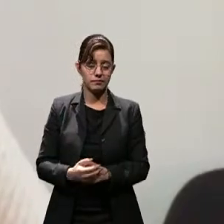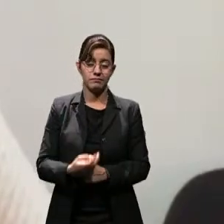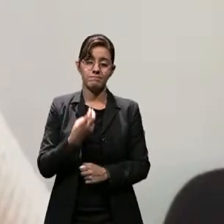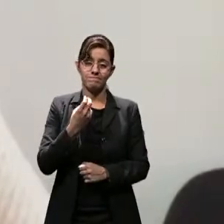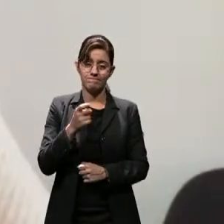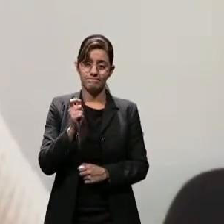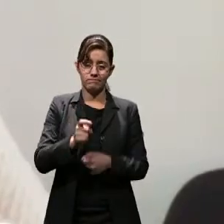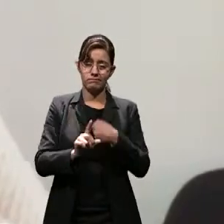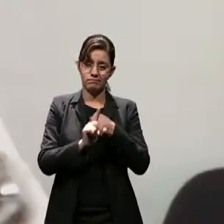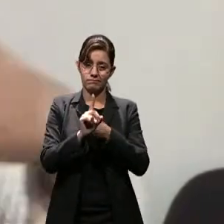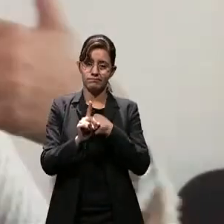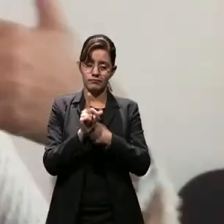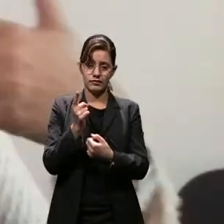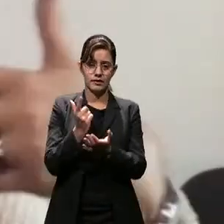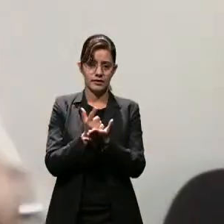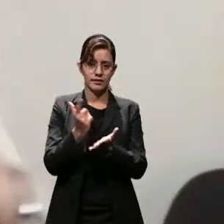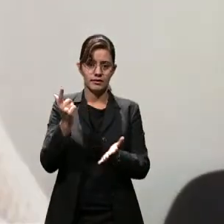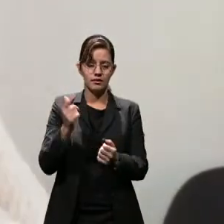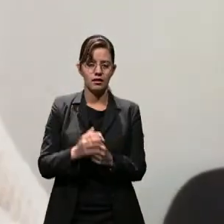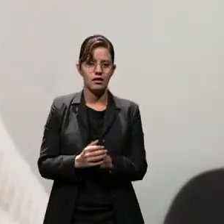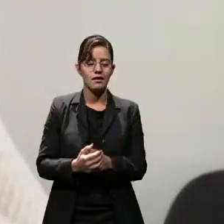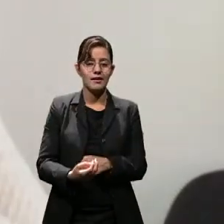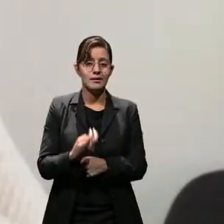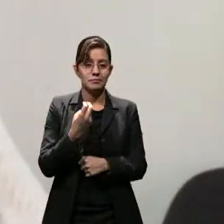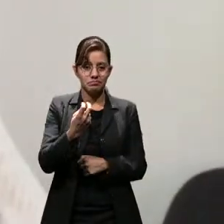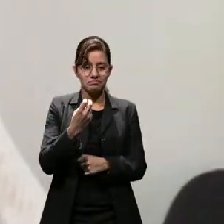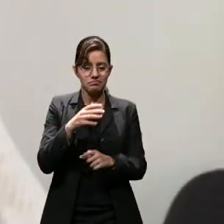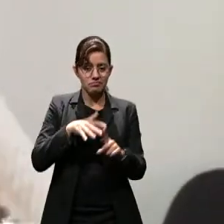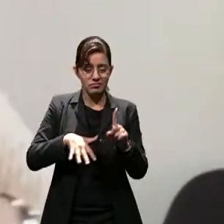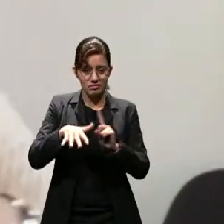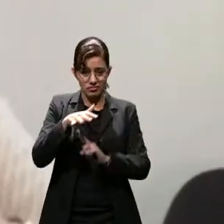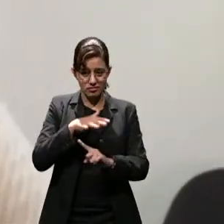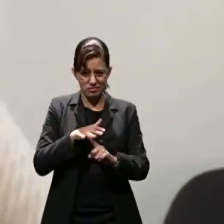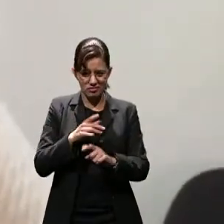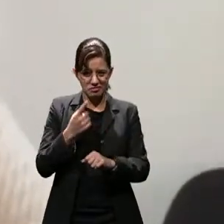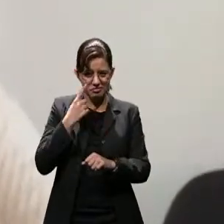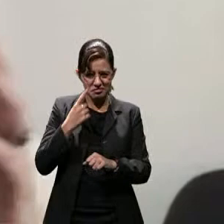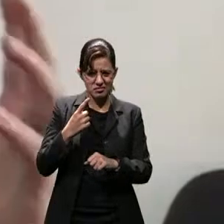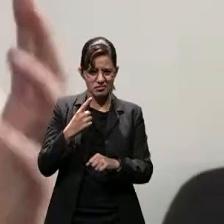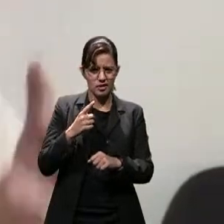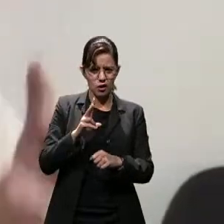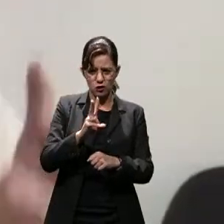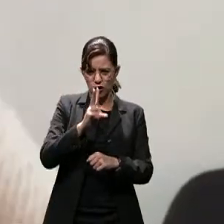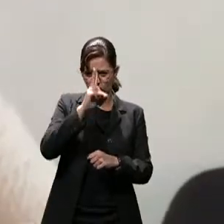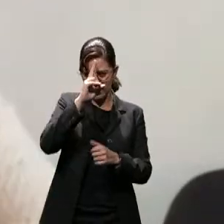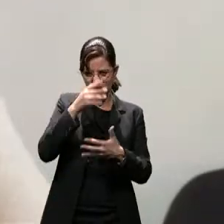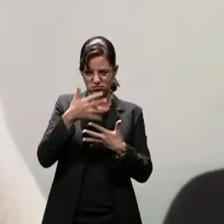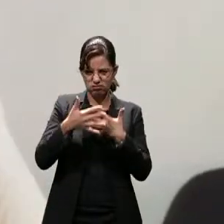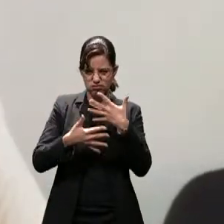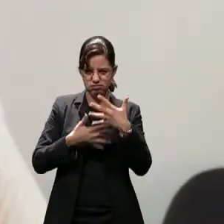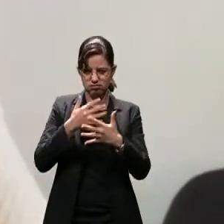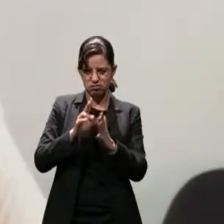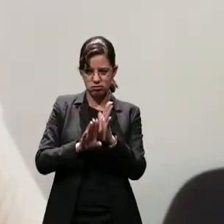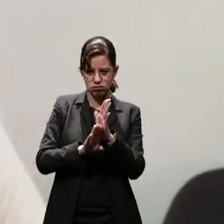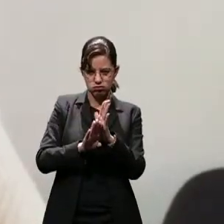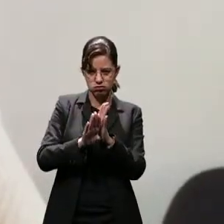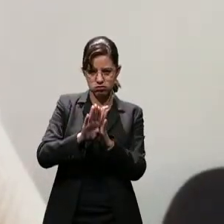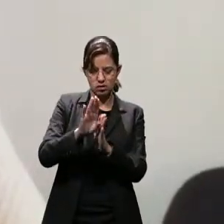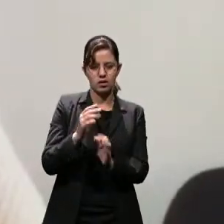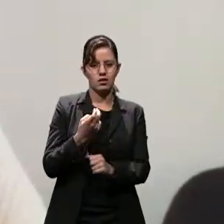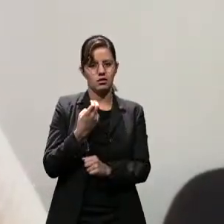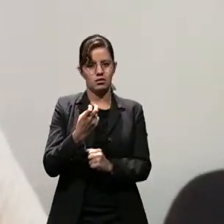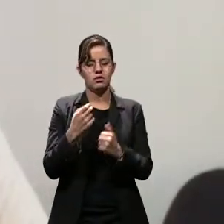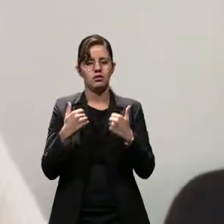important care and attention. And the increase of violence have to be read in a very complex